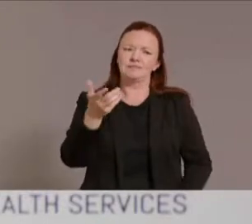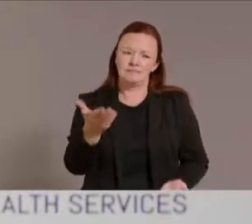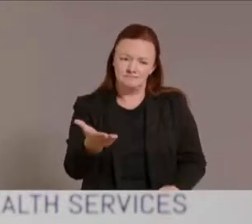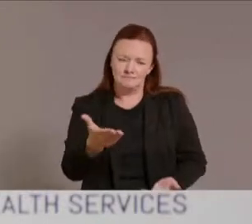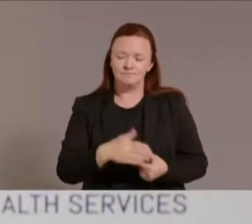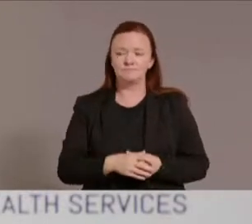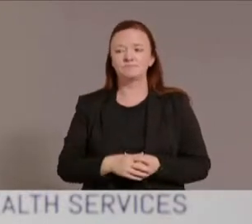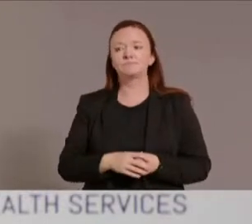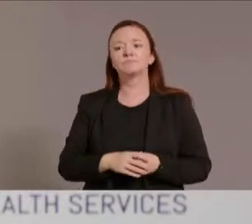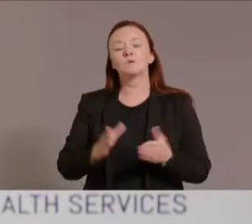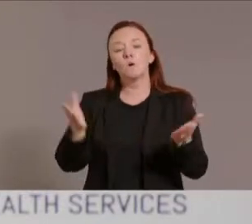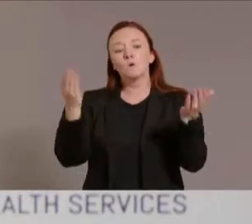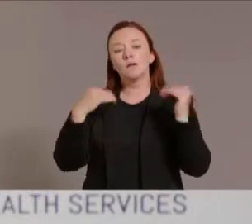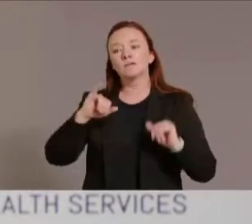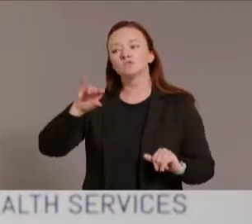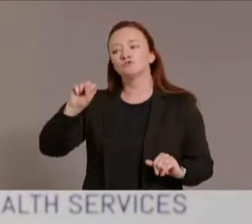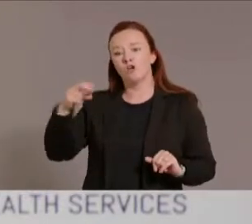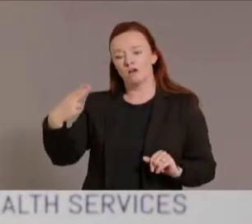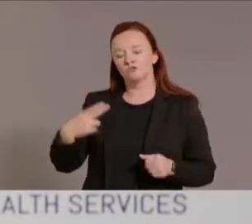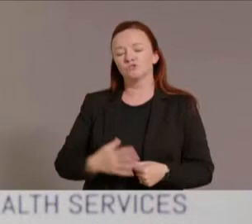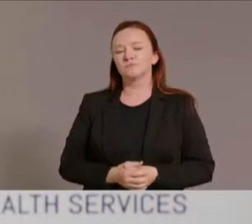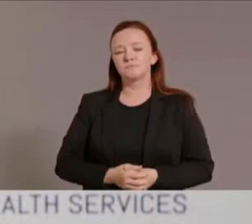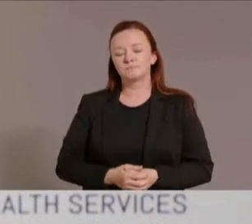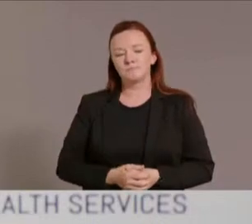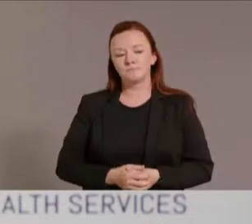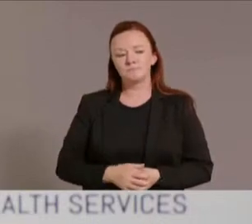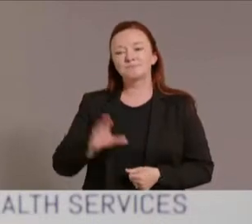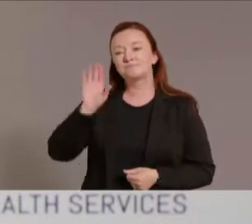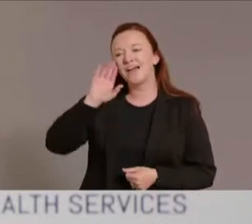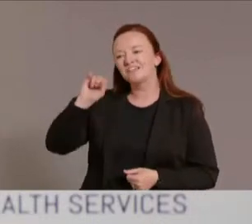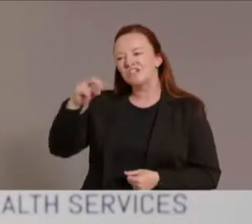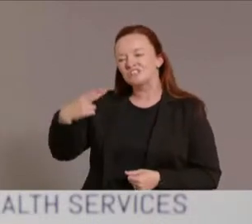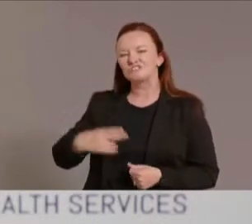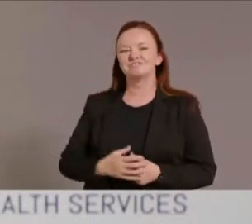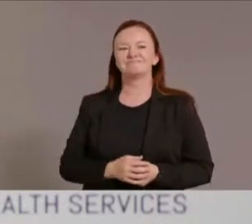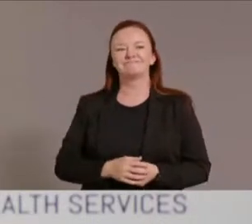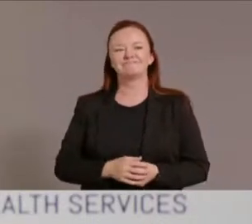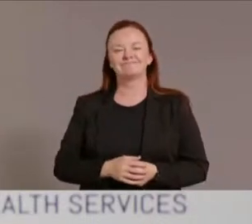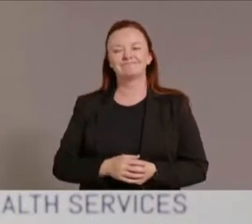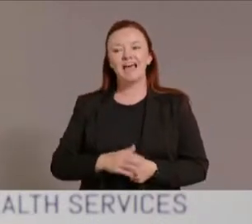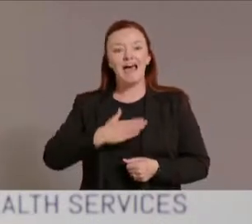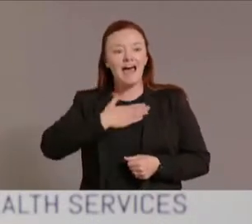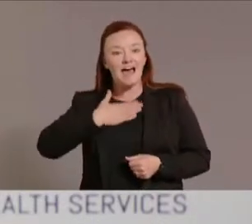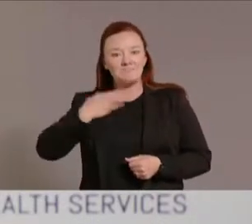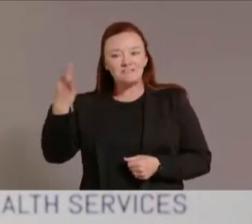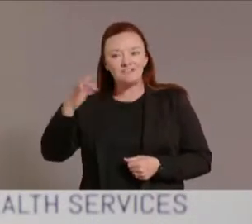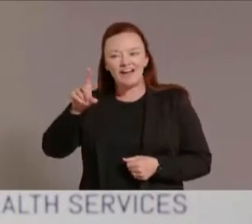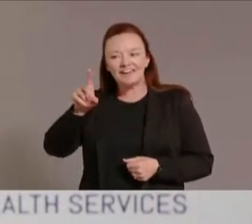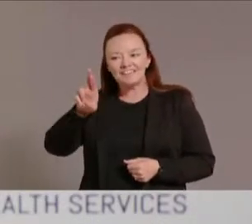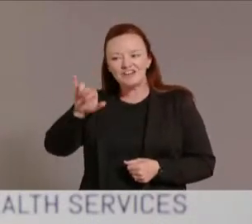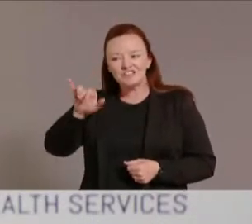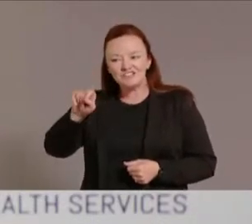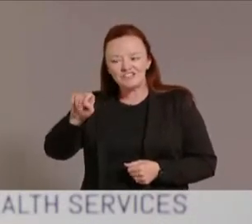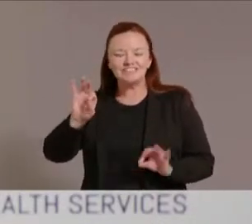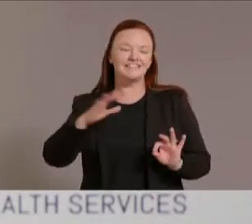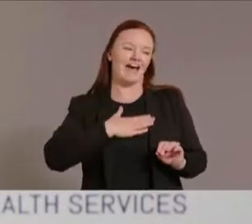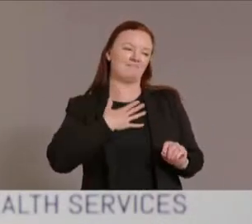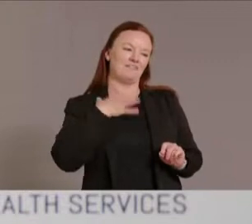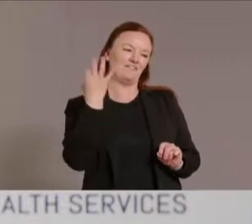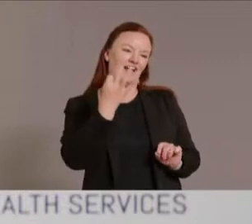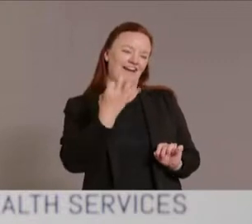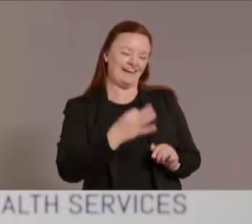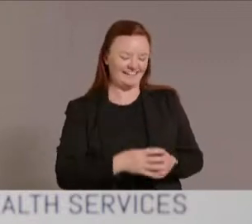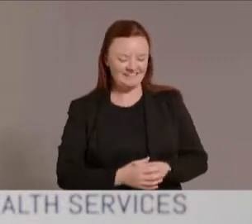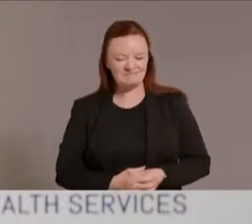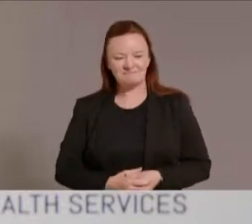Hold on. Josh Sanders. Let's see. Hi, Josh. Hey, Dr. Chris. Happy Friday. Happy Friday. You